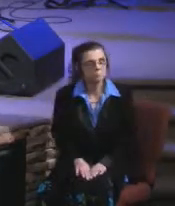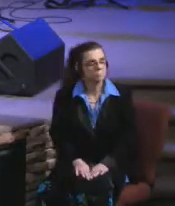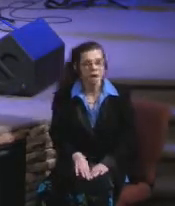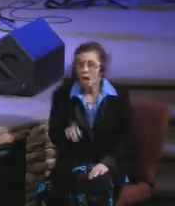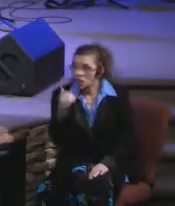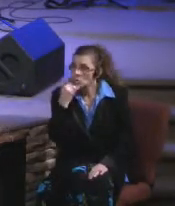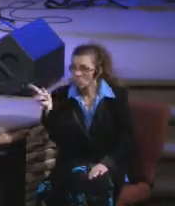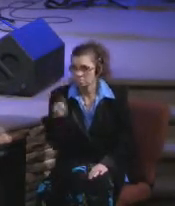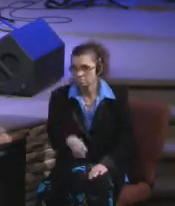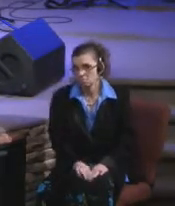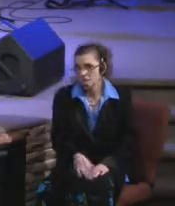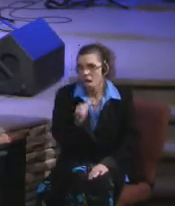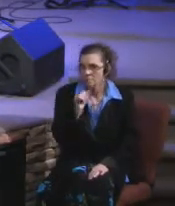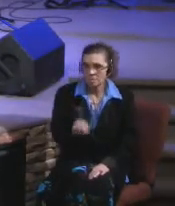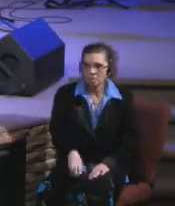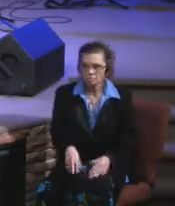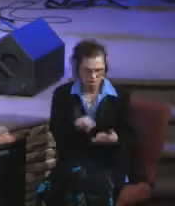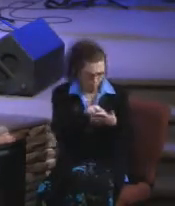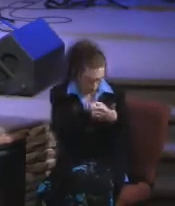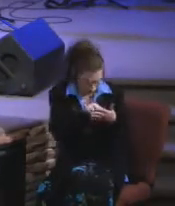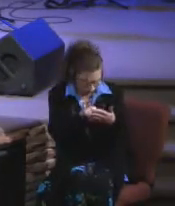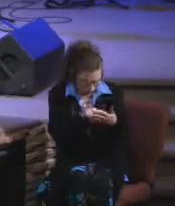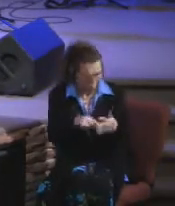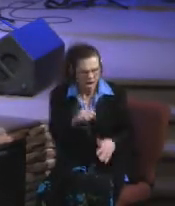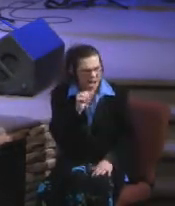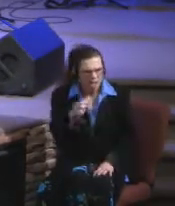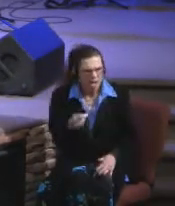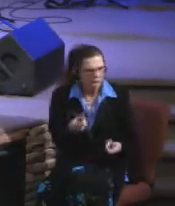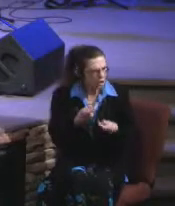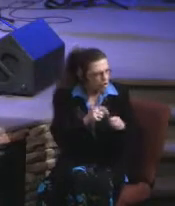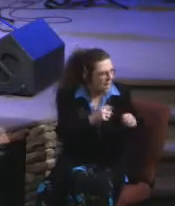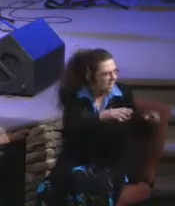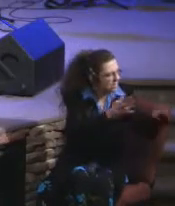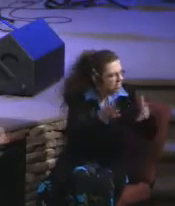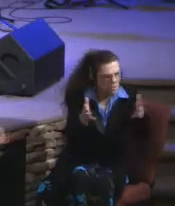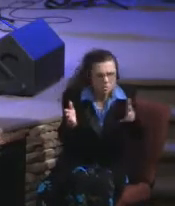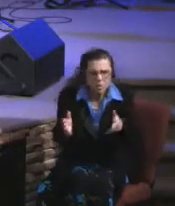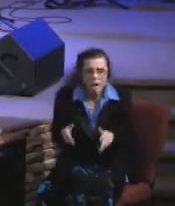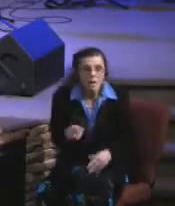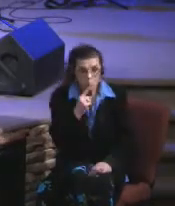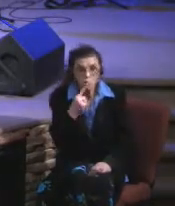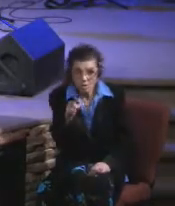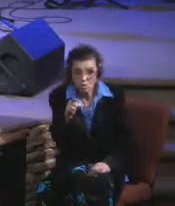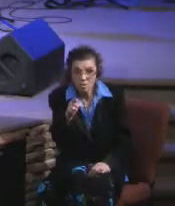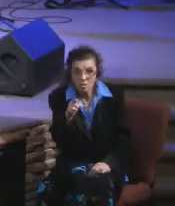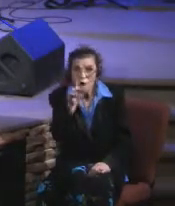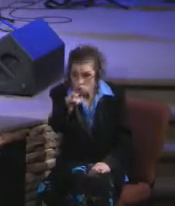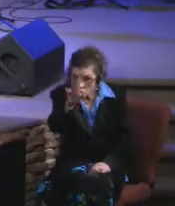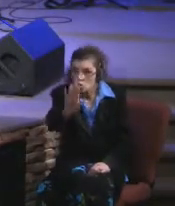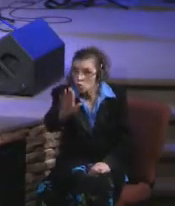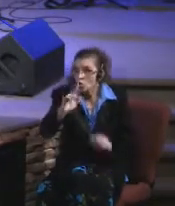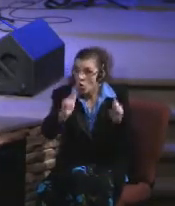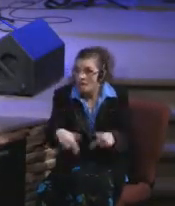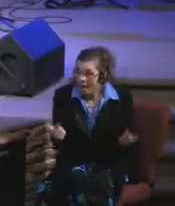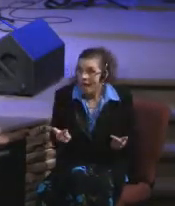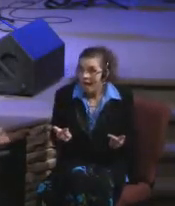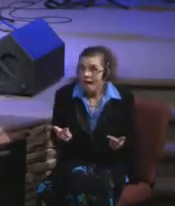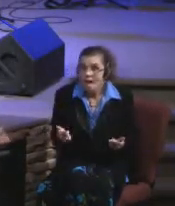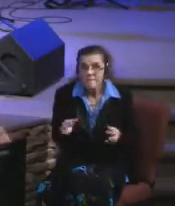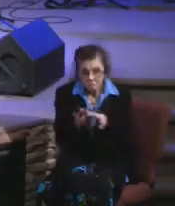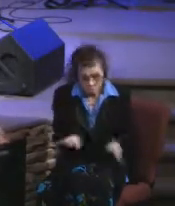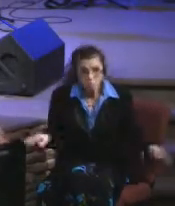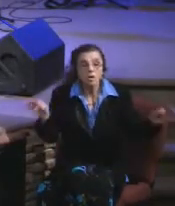You're wrong. I'm not trying to pry, and I'm not trying to meddle this morning. I'm not trying to get in nobody's business. But I'm going to tell you this. Your life, the way you live it, matters,